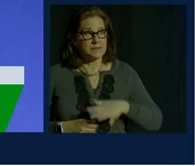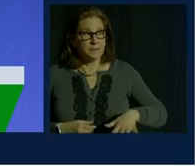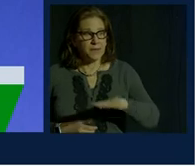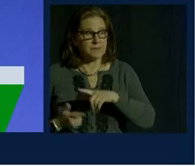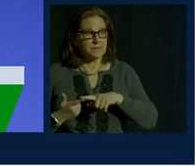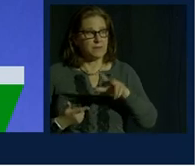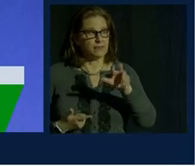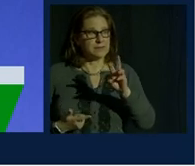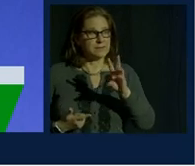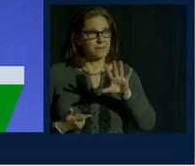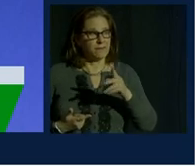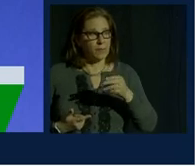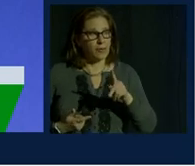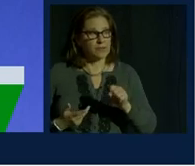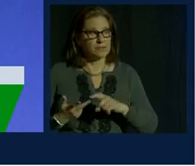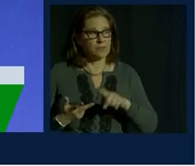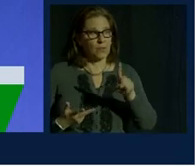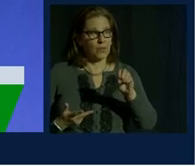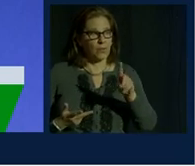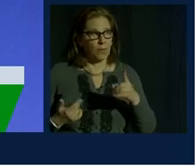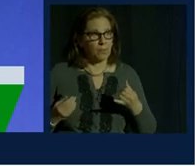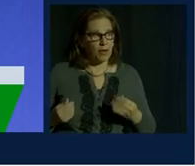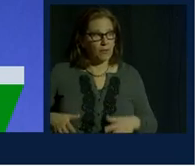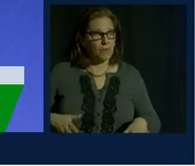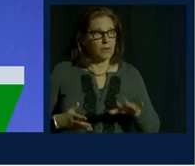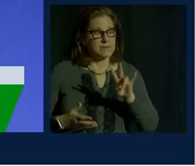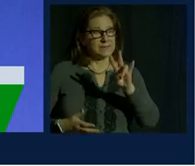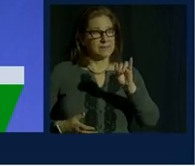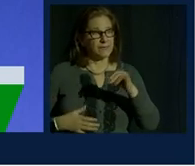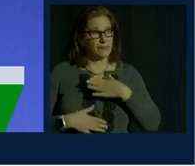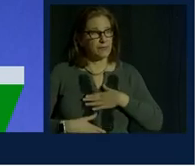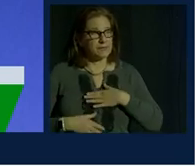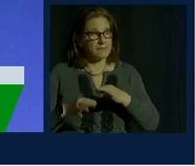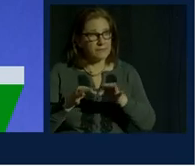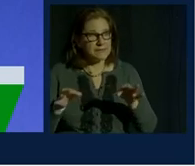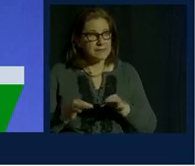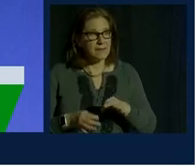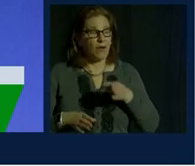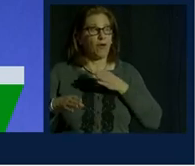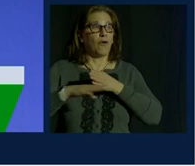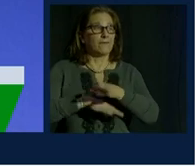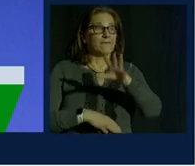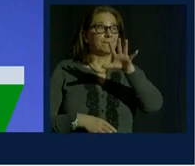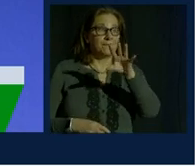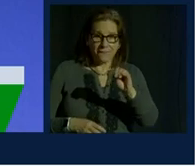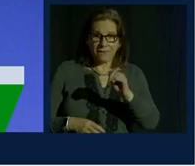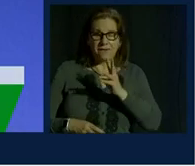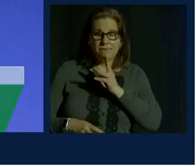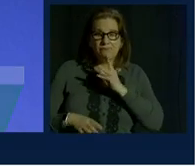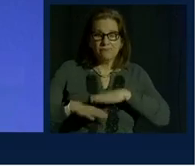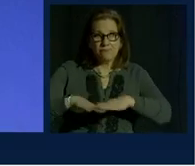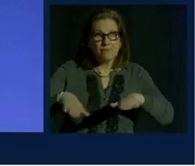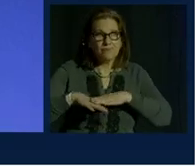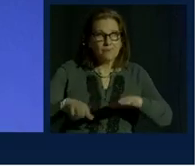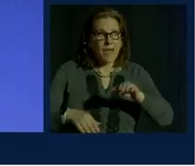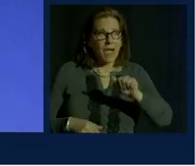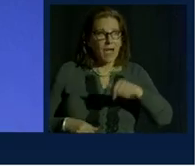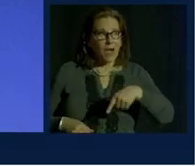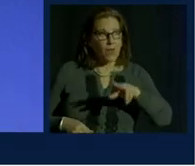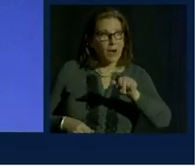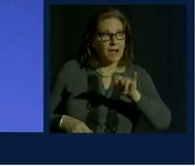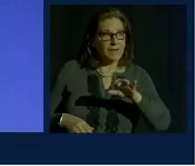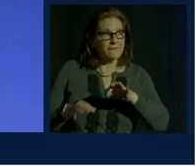space, 365 parks, 101 playgrounds, 70 recreation facilities, and over